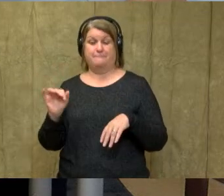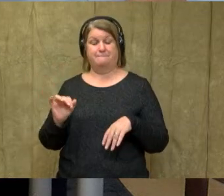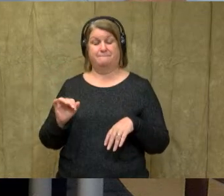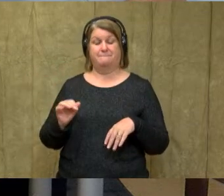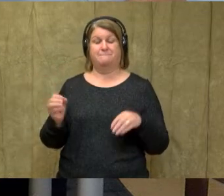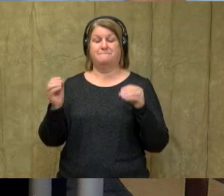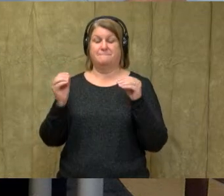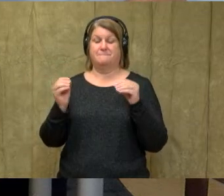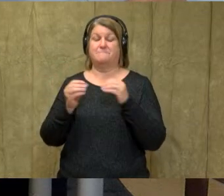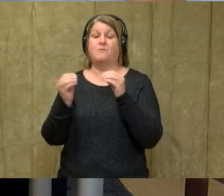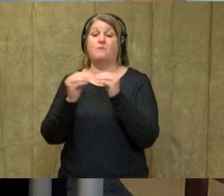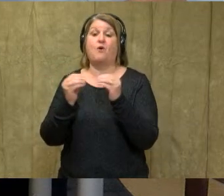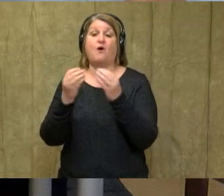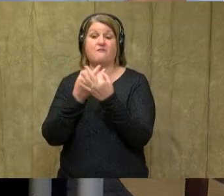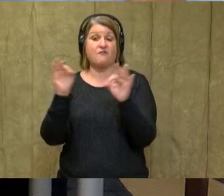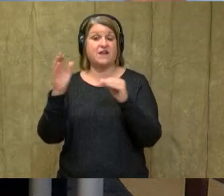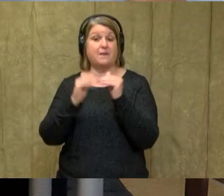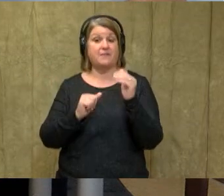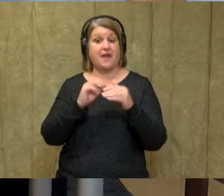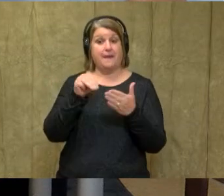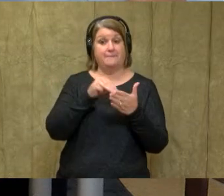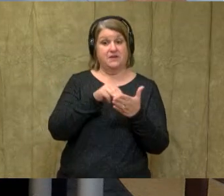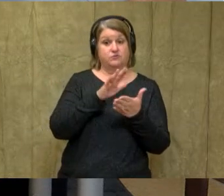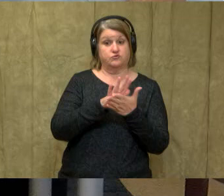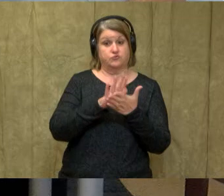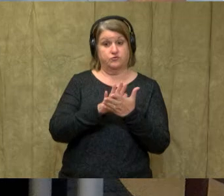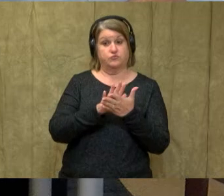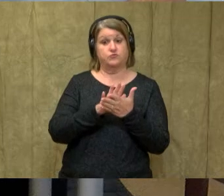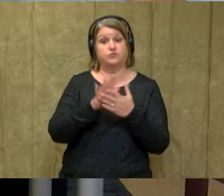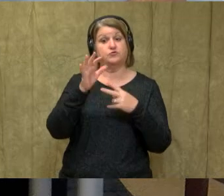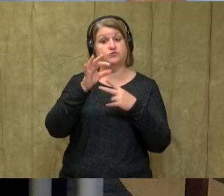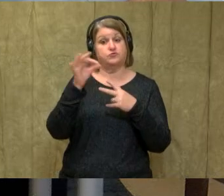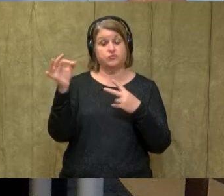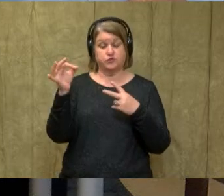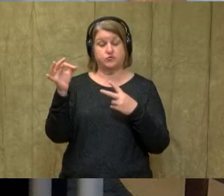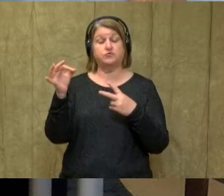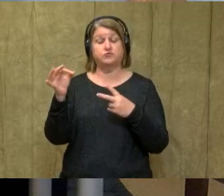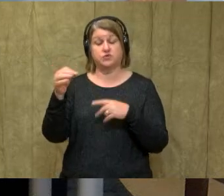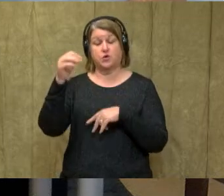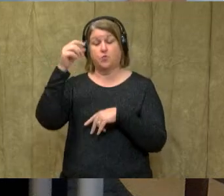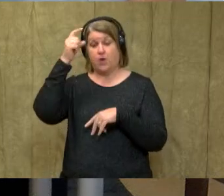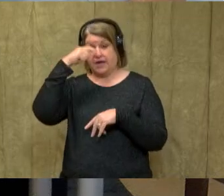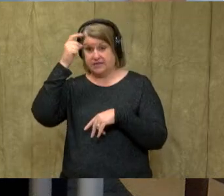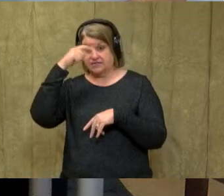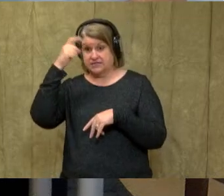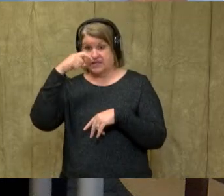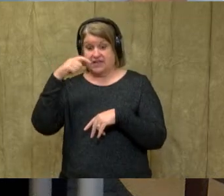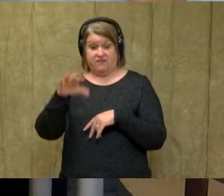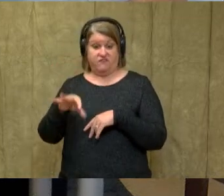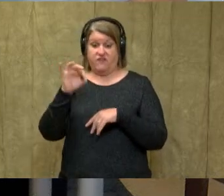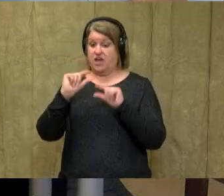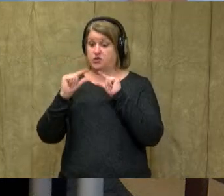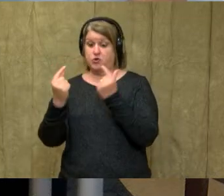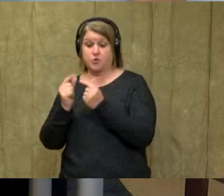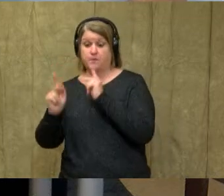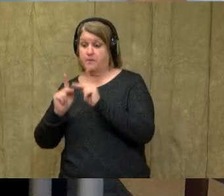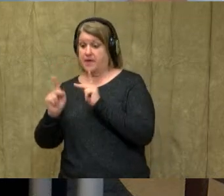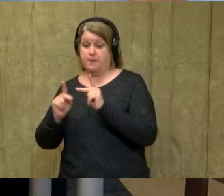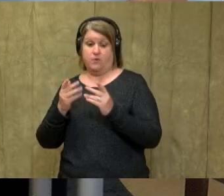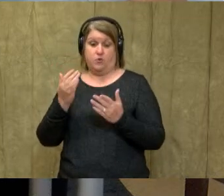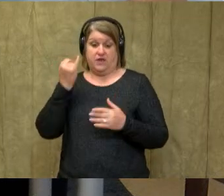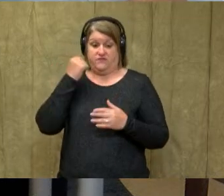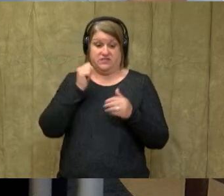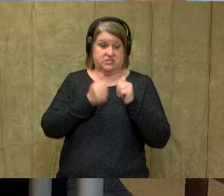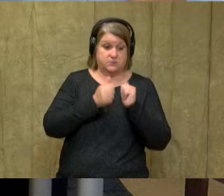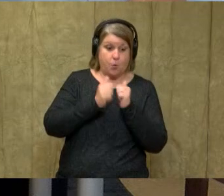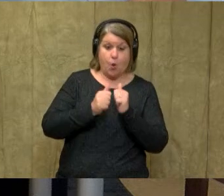Choose wisely. Every day, every class counts. Get involved. Find your group of people, if it's a sport or a fine arts group